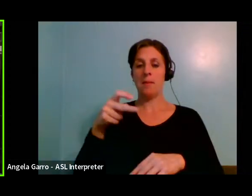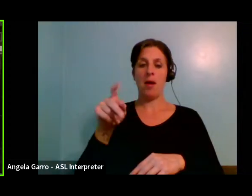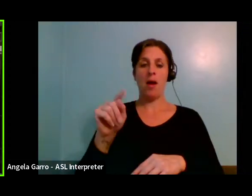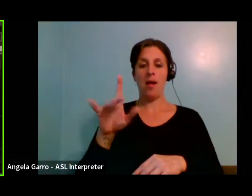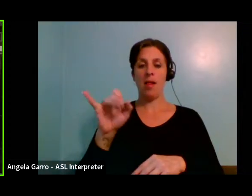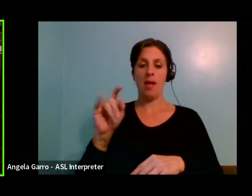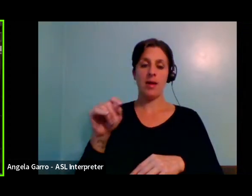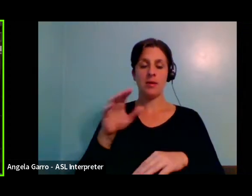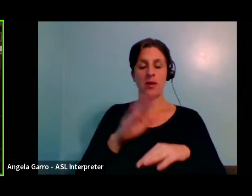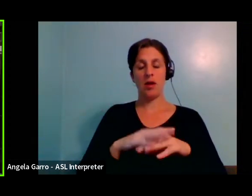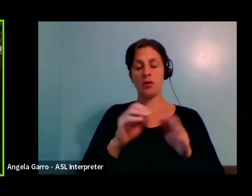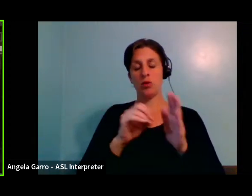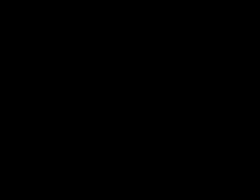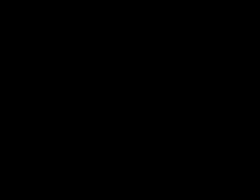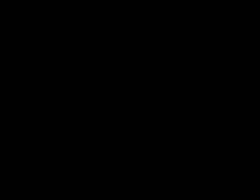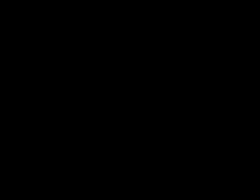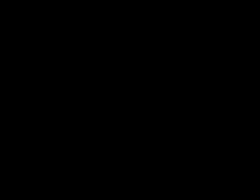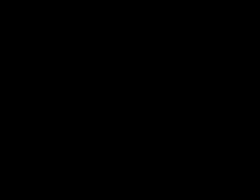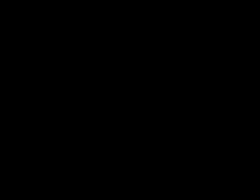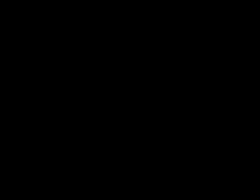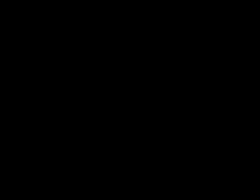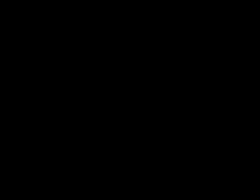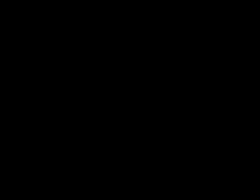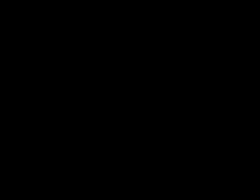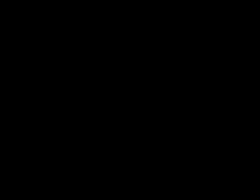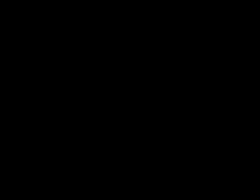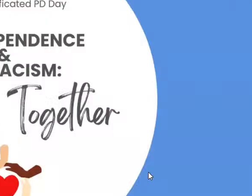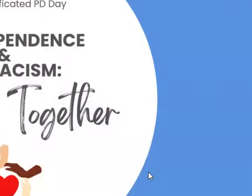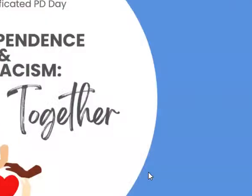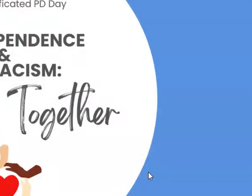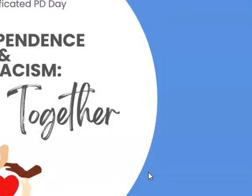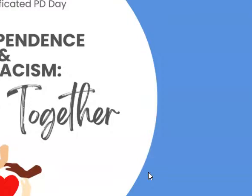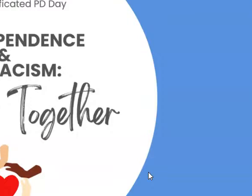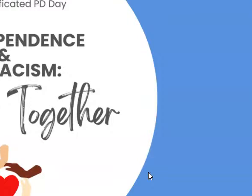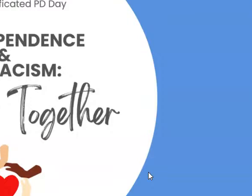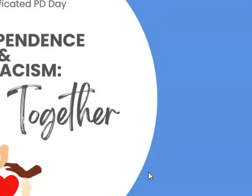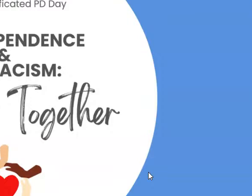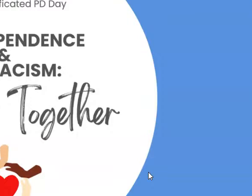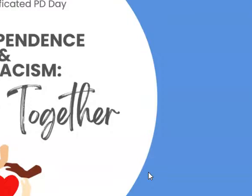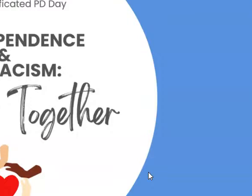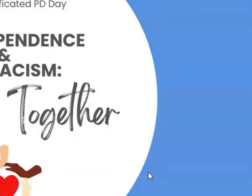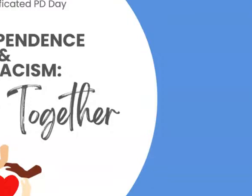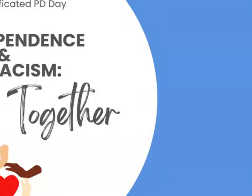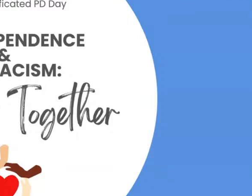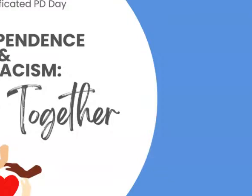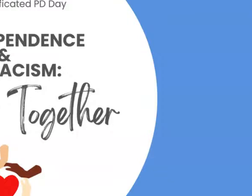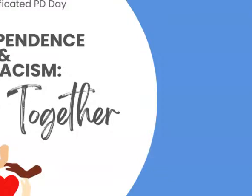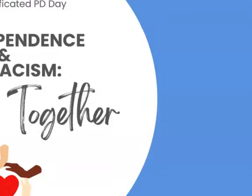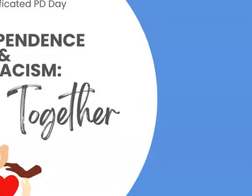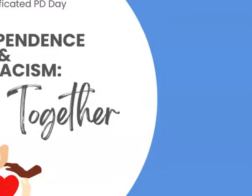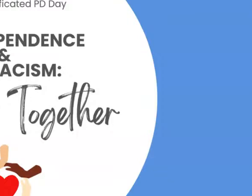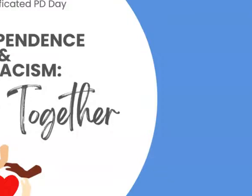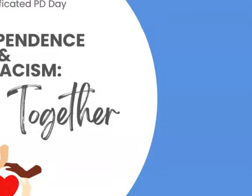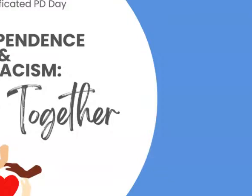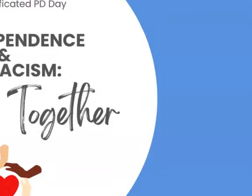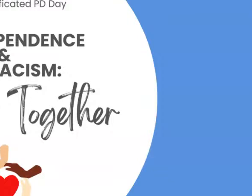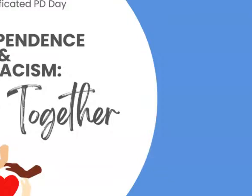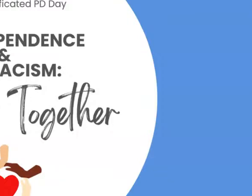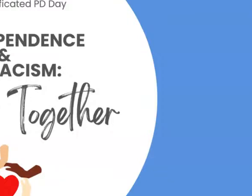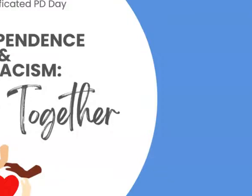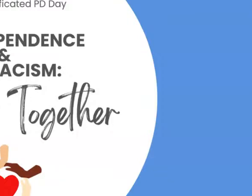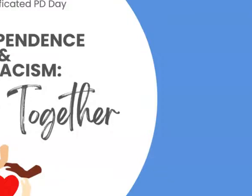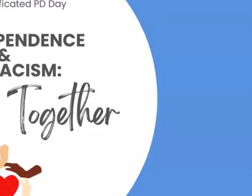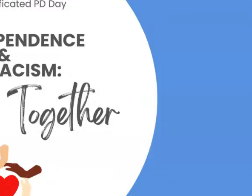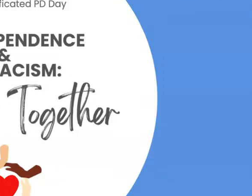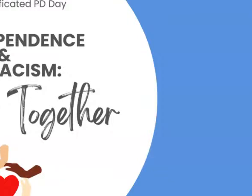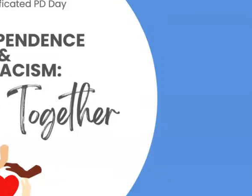professional learning certificated. Dr. Kemke. All right, good evening. Really proud to